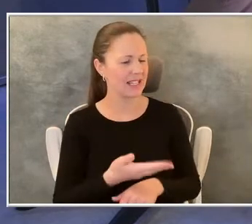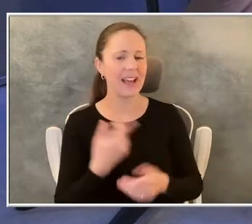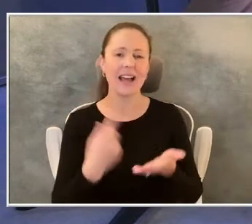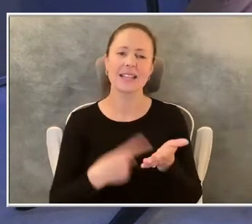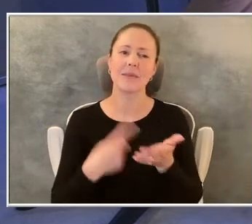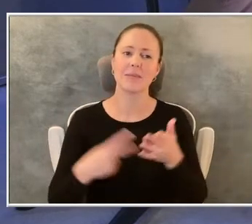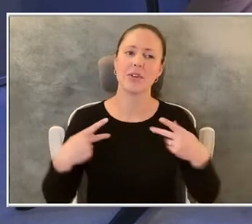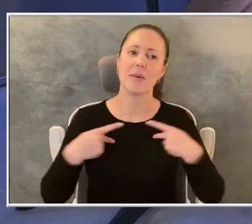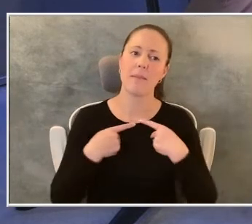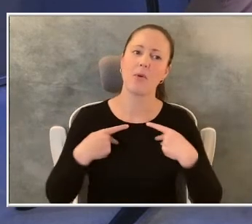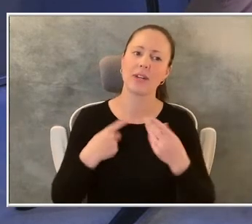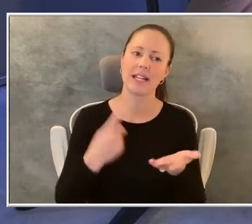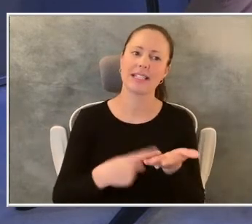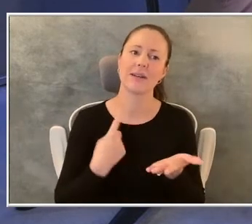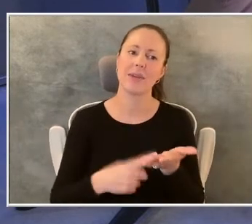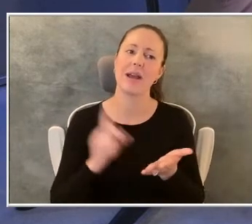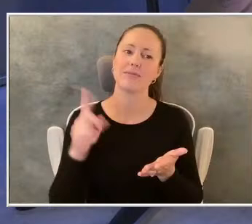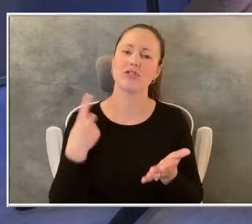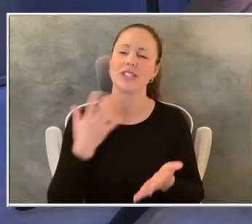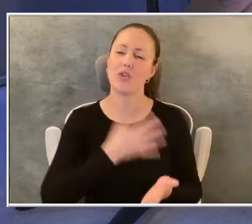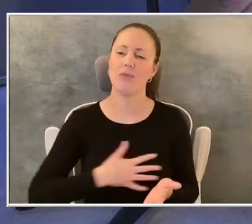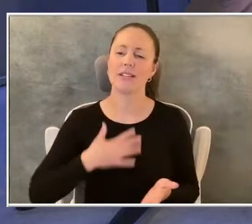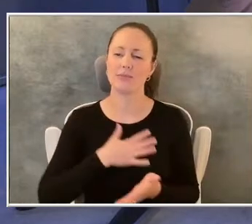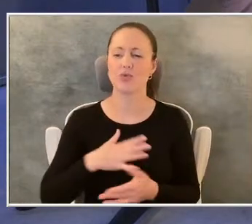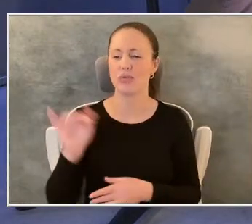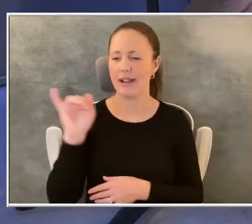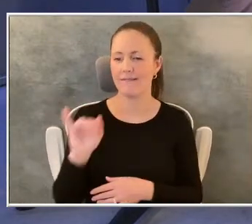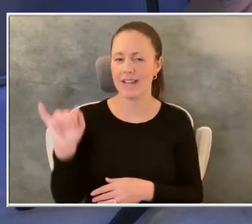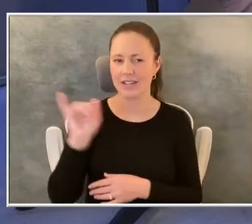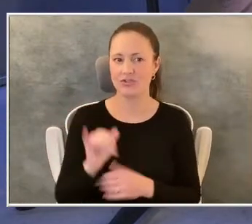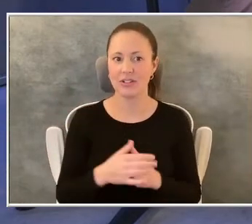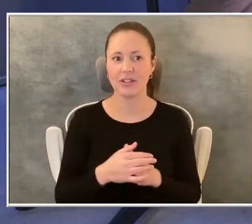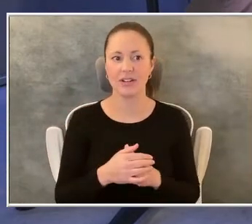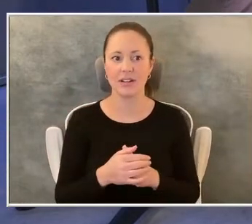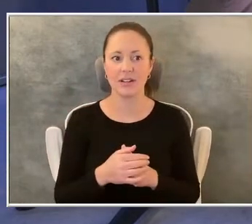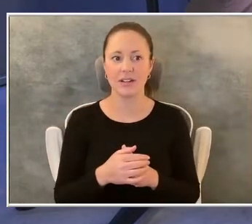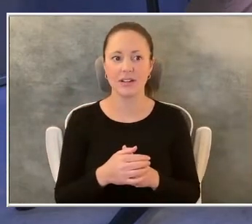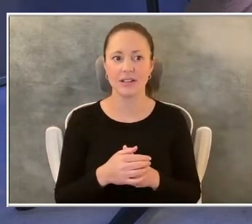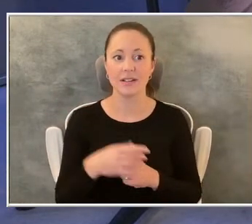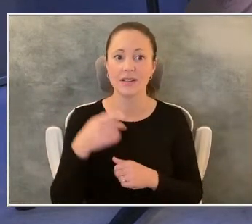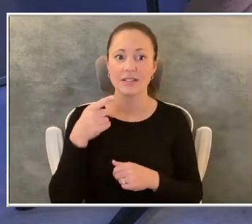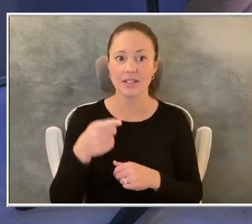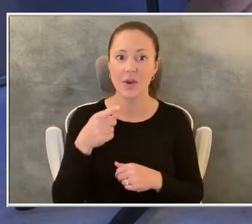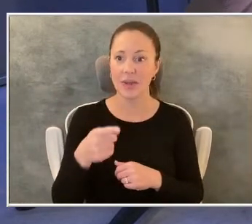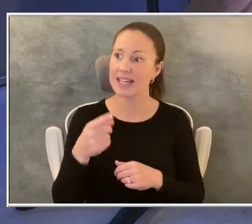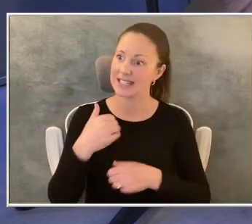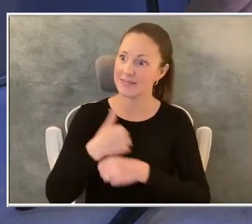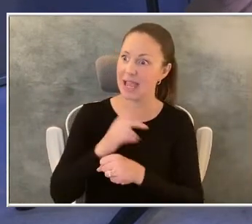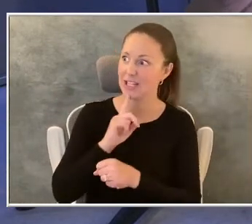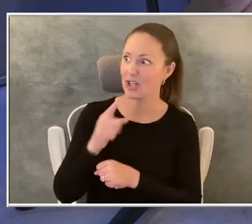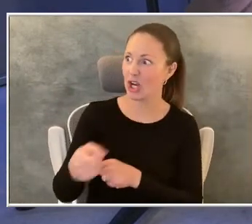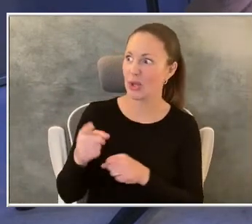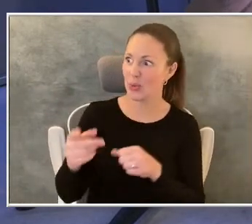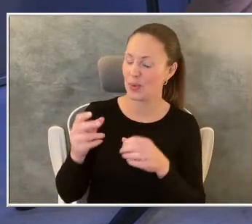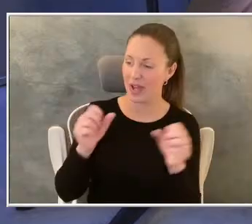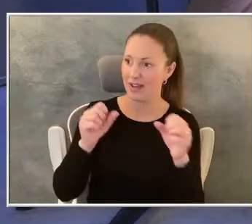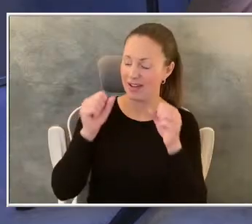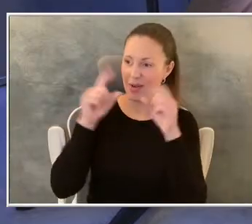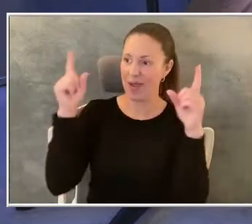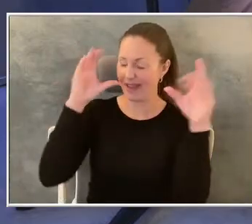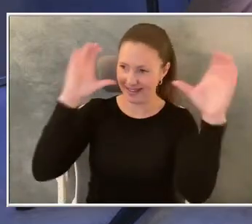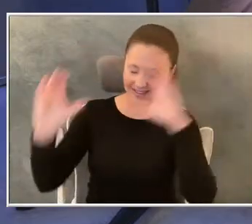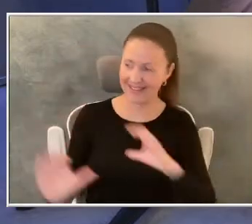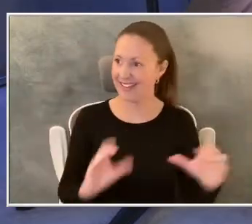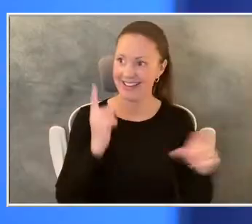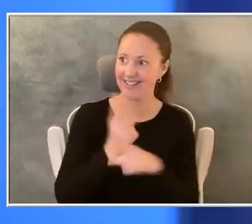sometimes just a respiratory infection. Yeah. So he's keeping you up at night with all of these Yeah. as he rolls And his not only eyes did at I you. get to see him at the